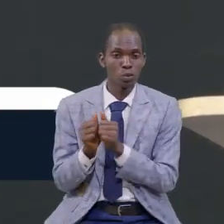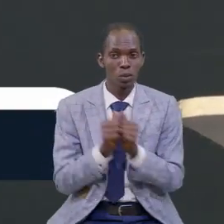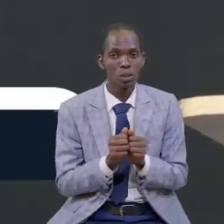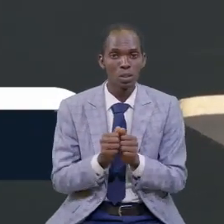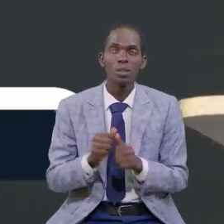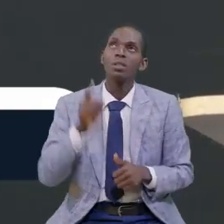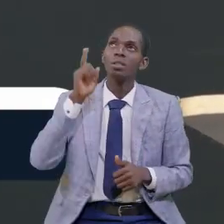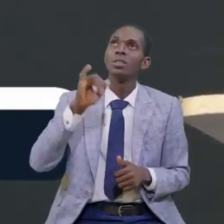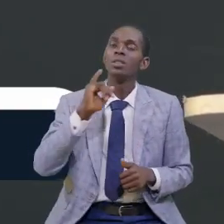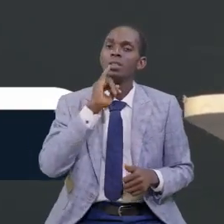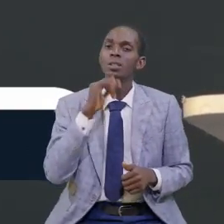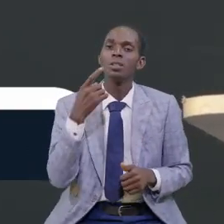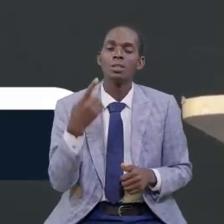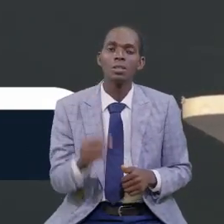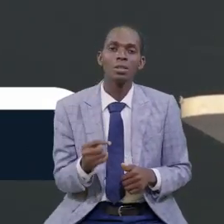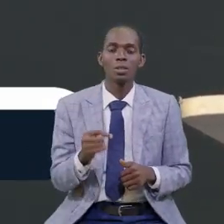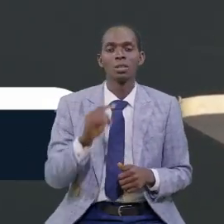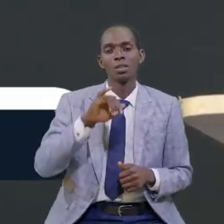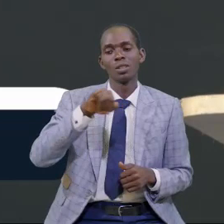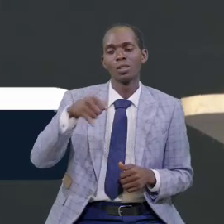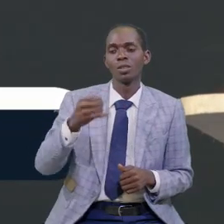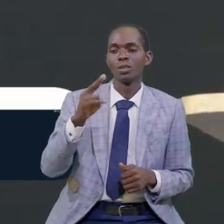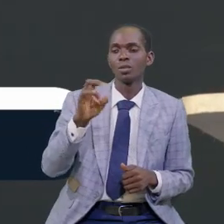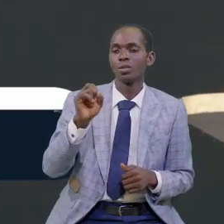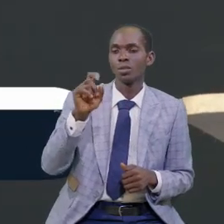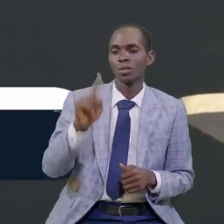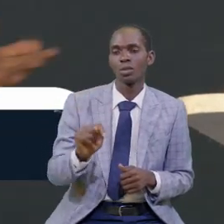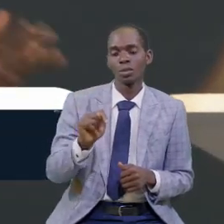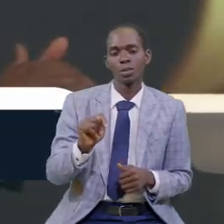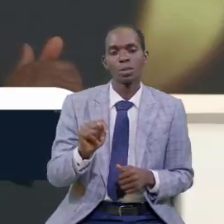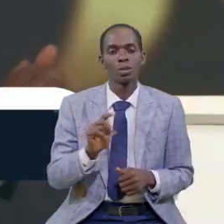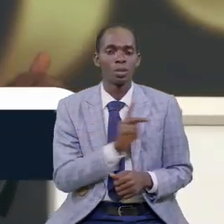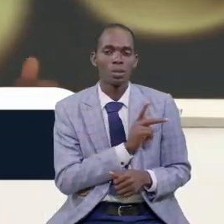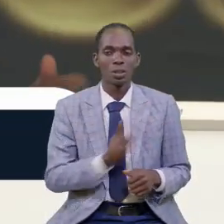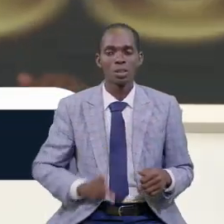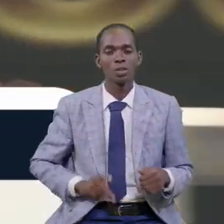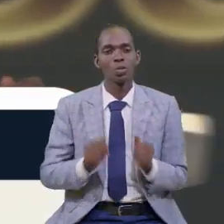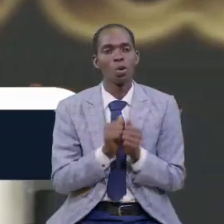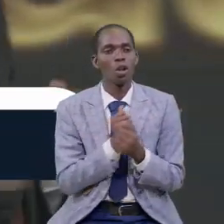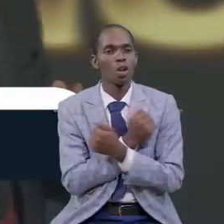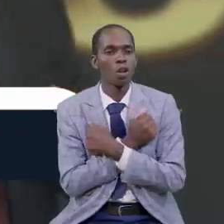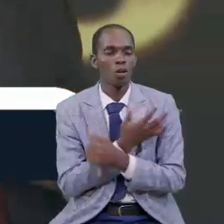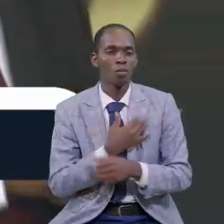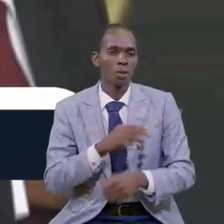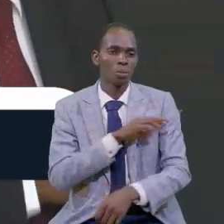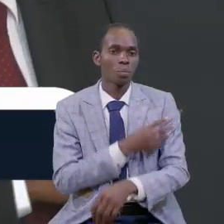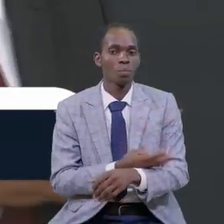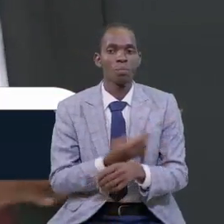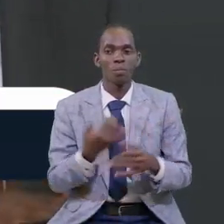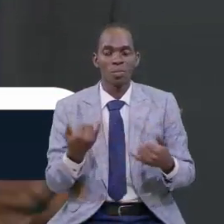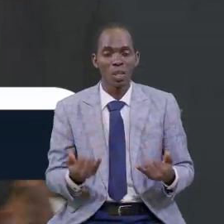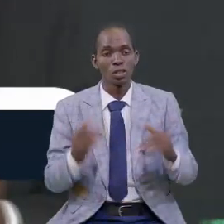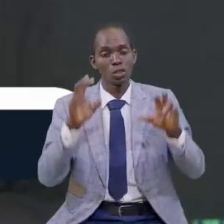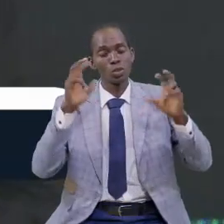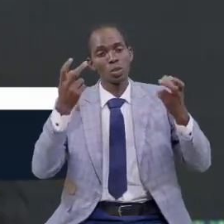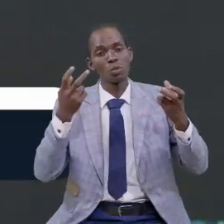King with love and might. We're looking at four things here that goes